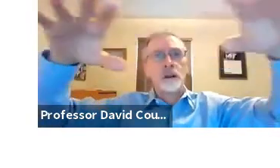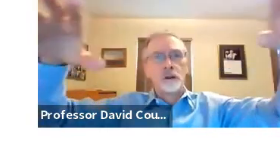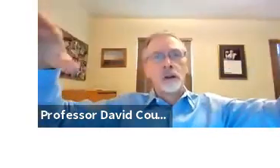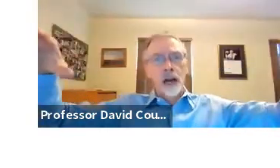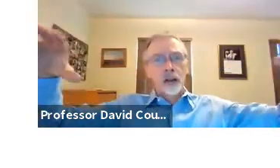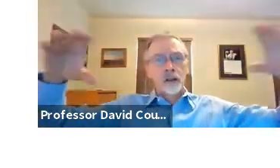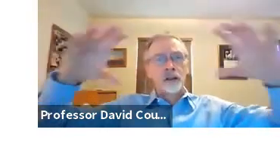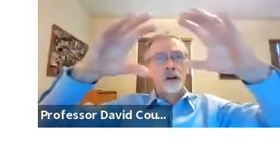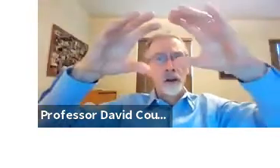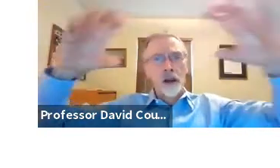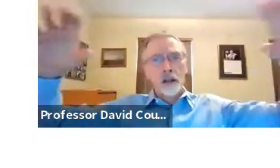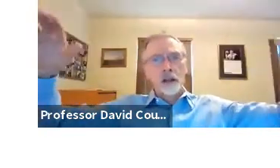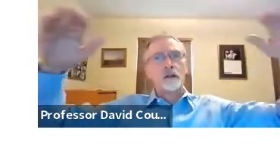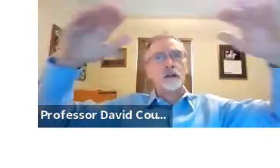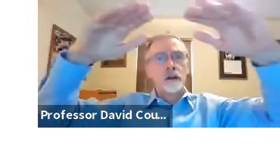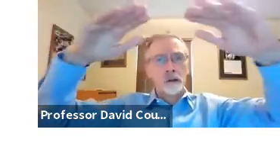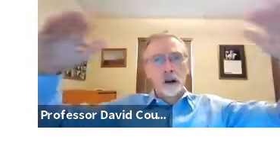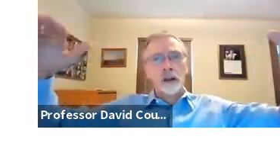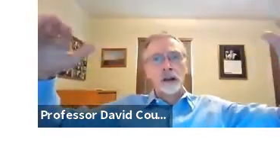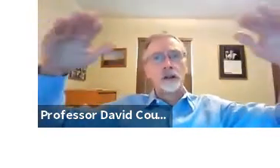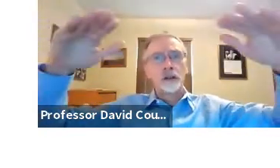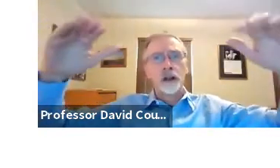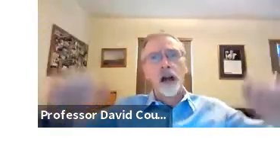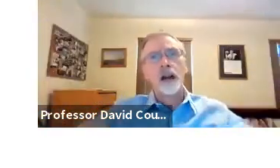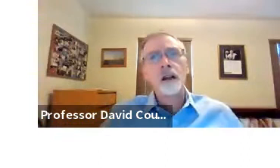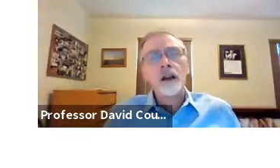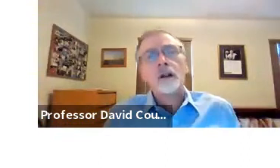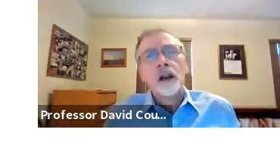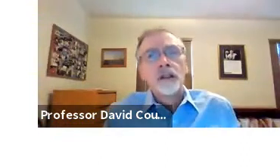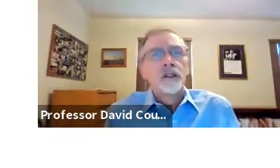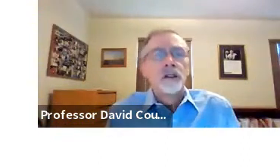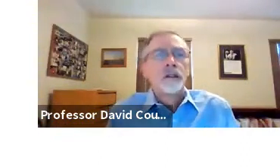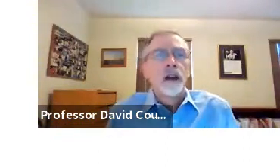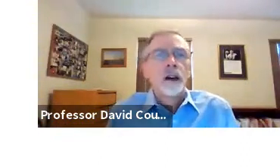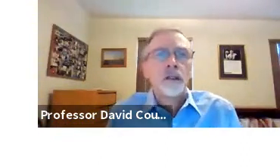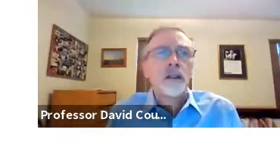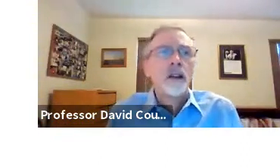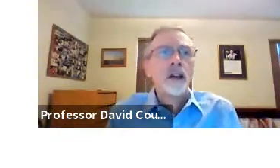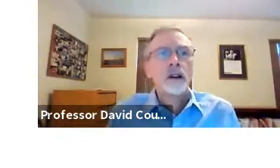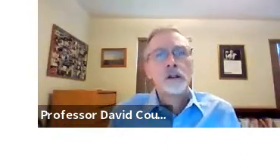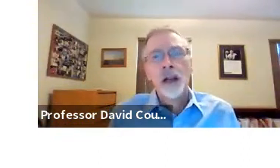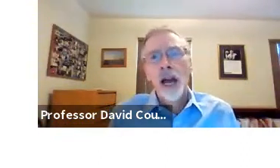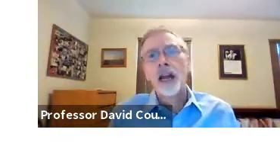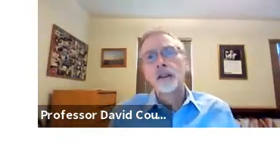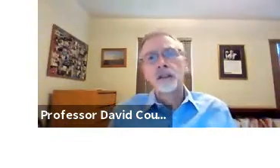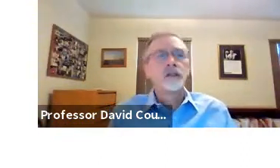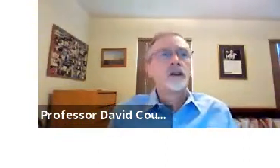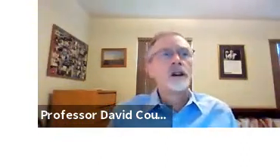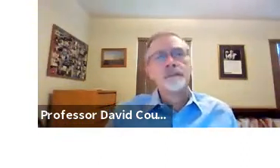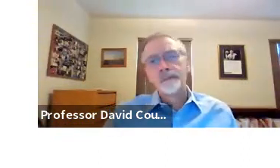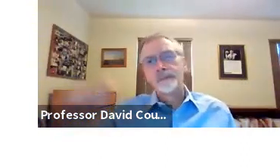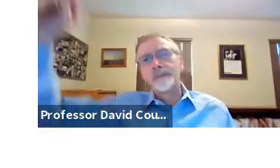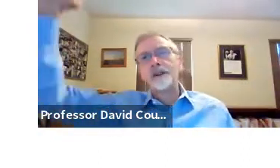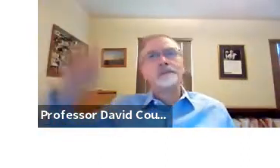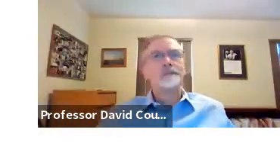new heroin addicts had come in that overall the country still had around 600,000 heroin addicts. And so